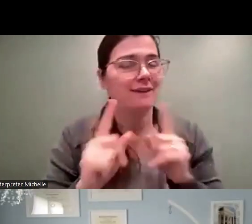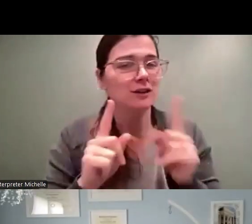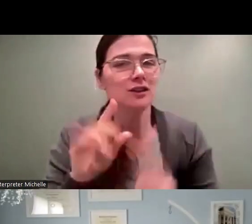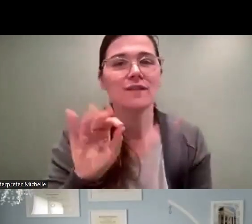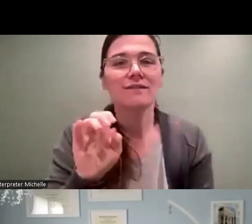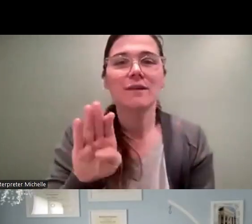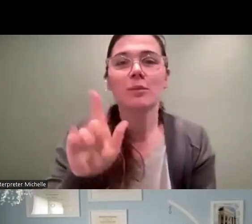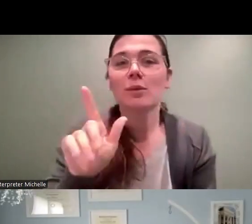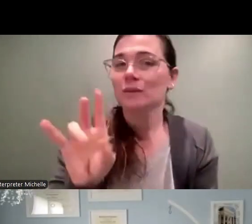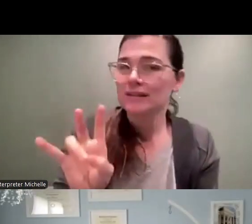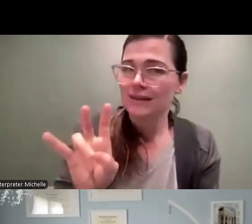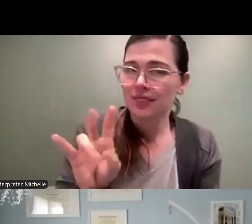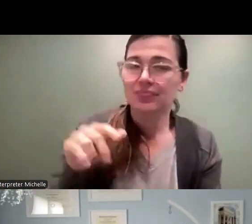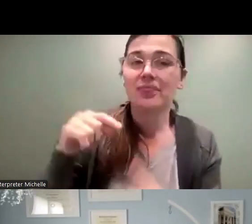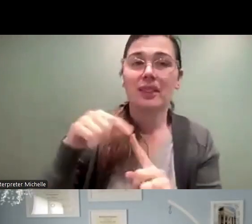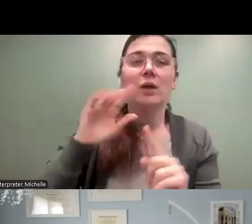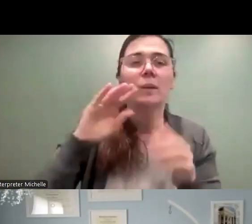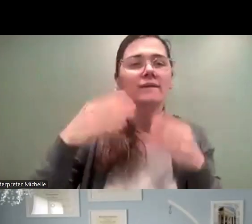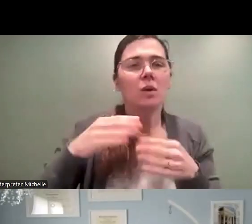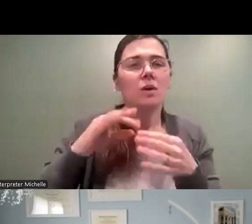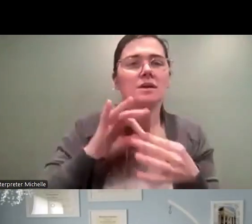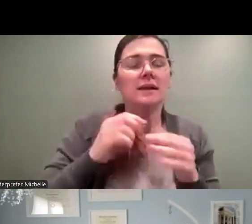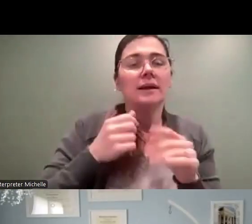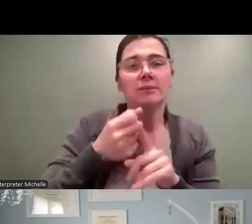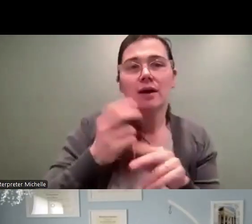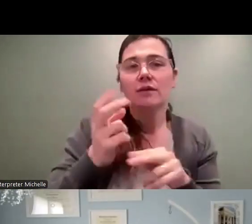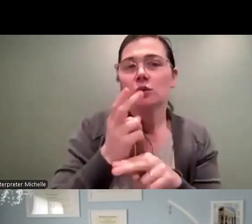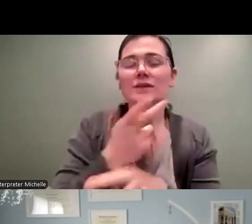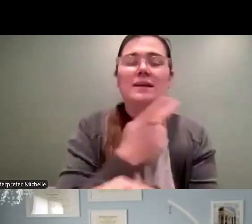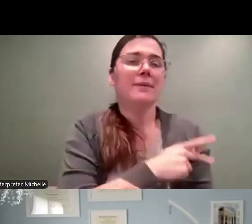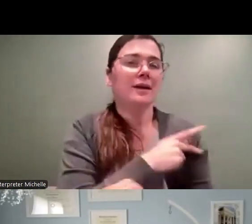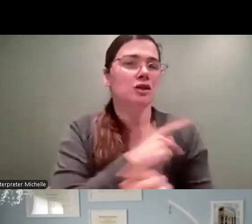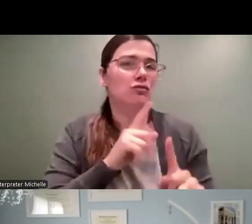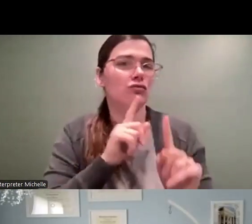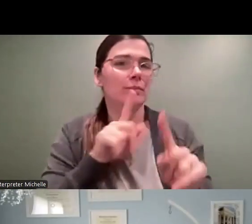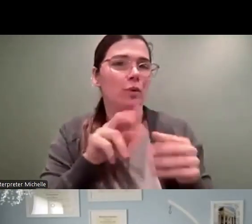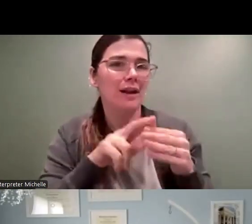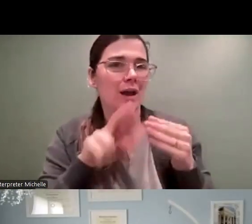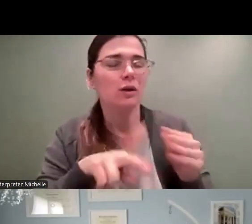27th, focusing on the impact of using patient-reported outcomes to